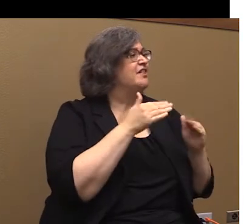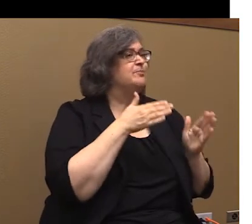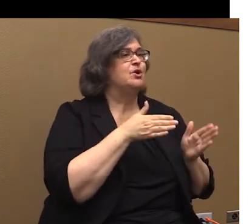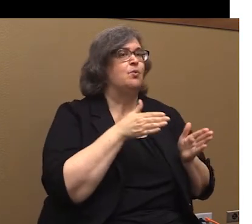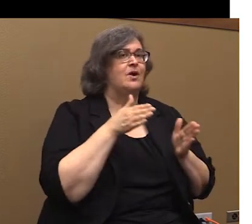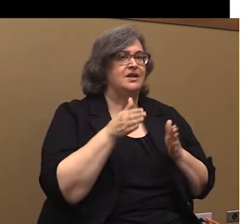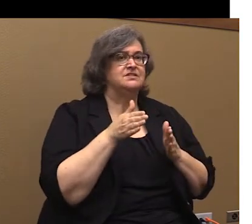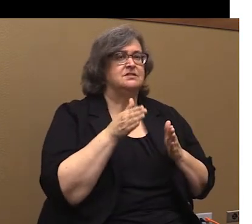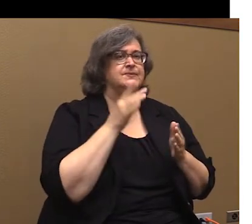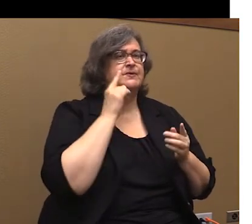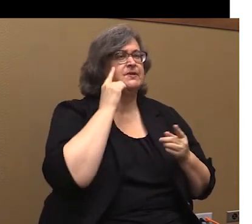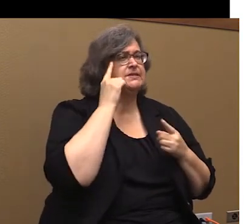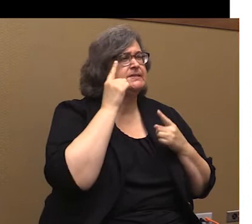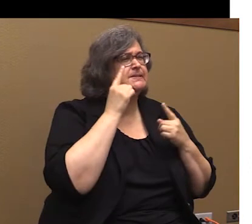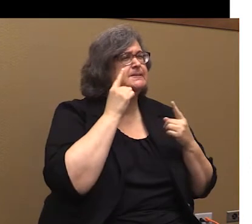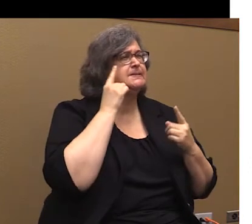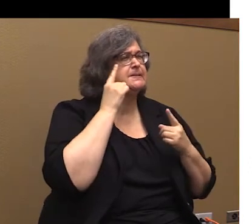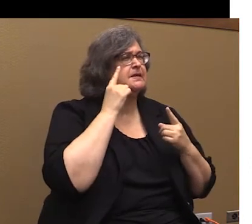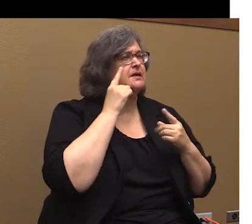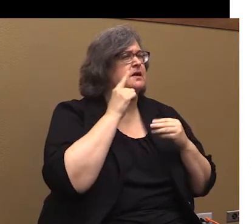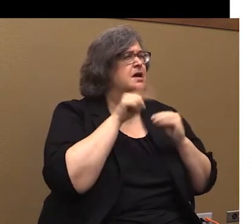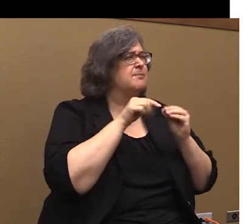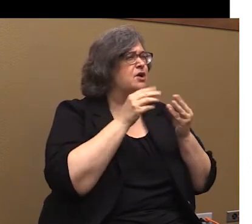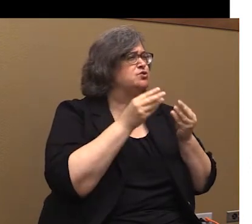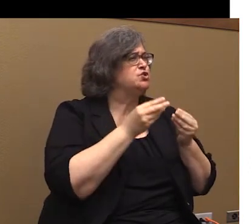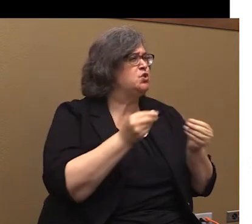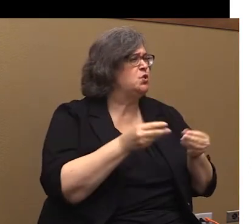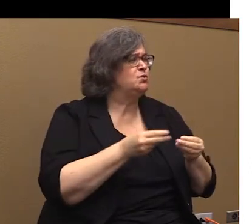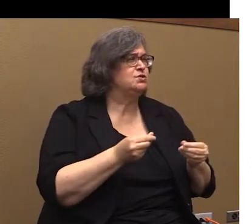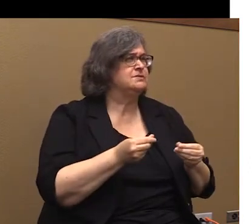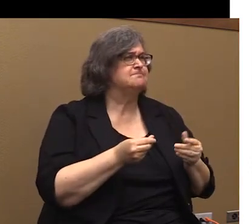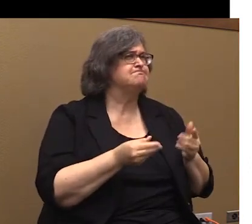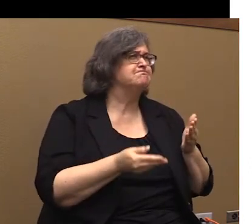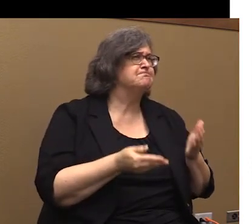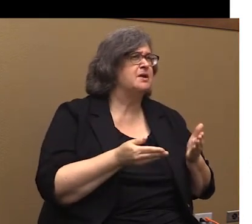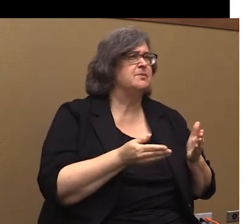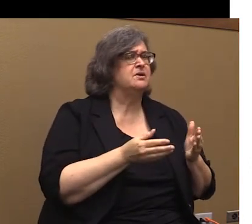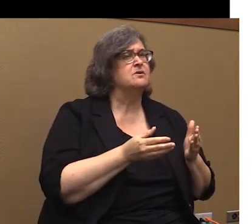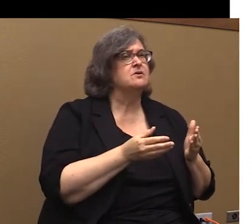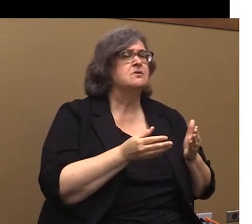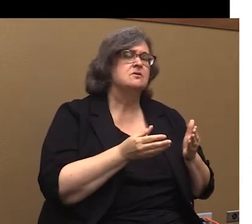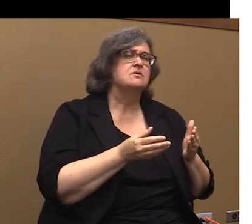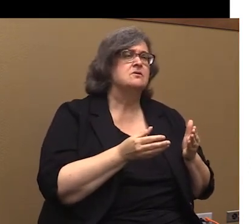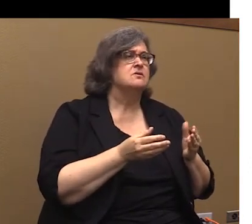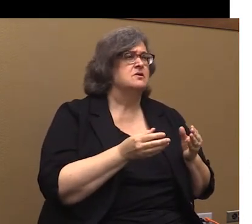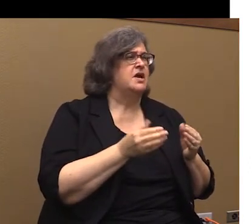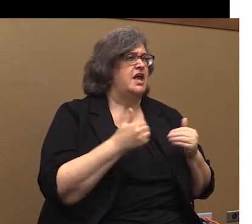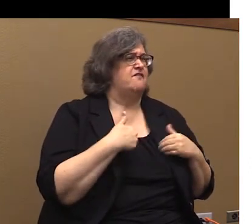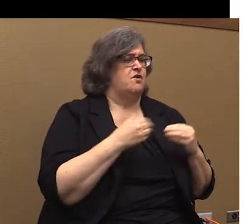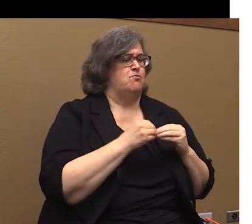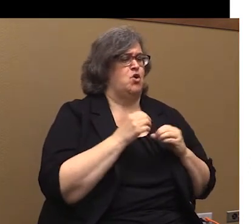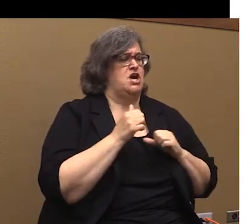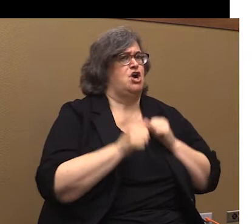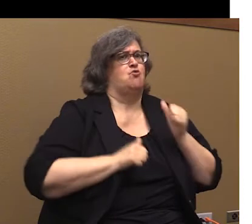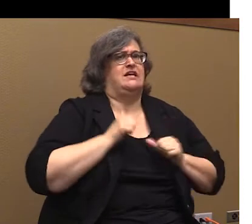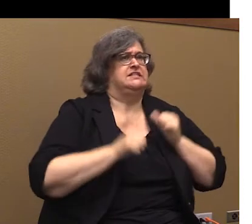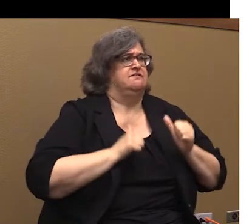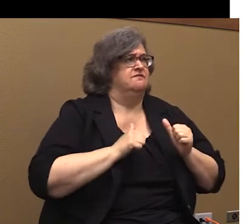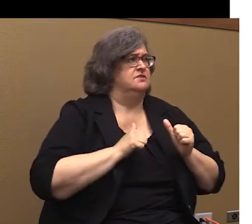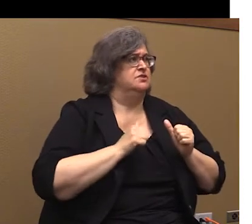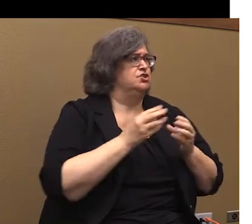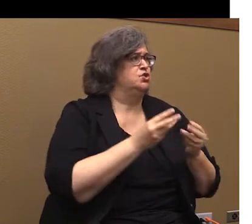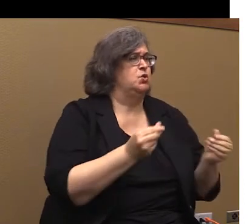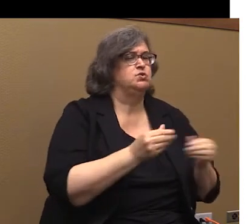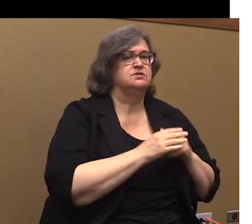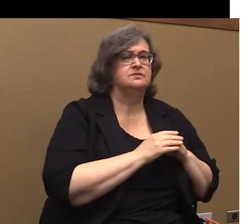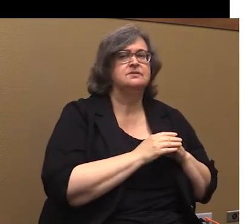have limited ways to think of solutions, they may more quickly go to